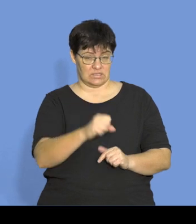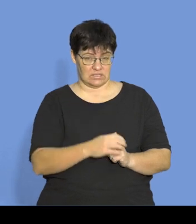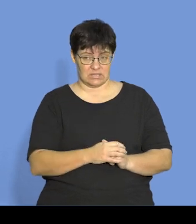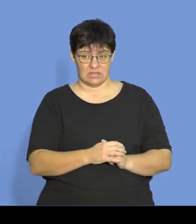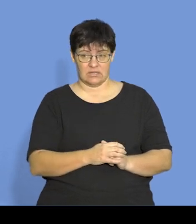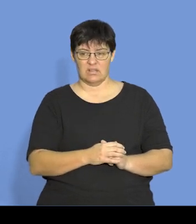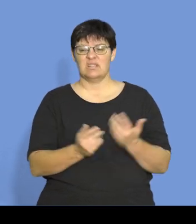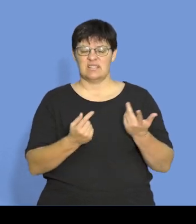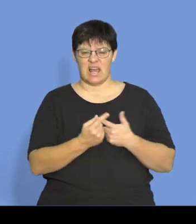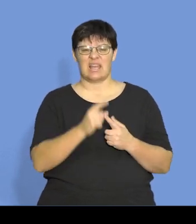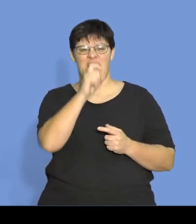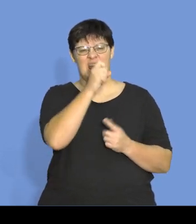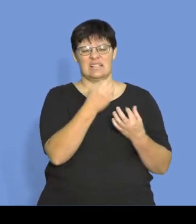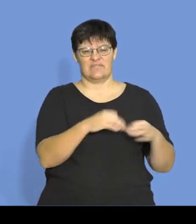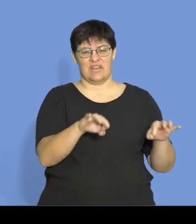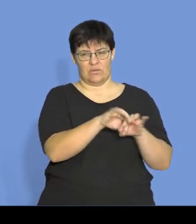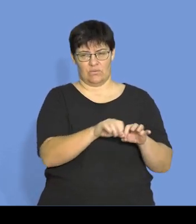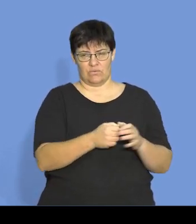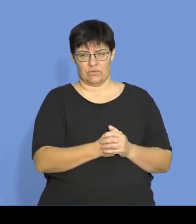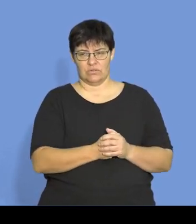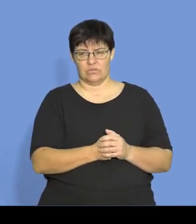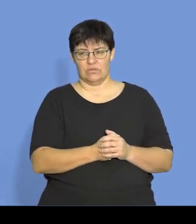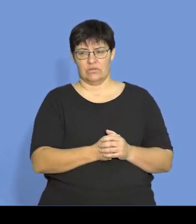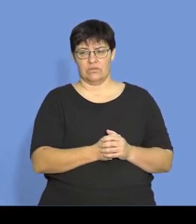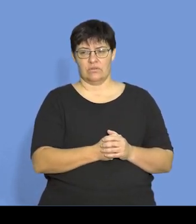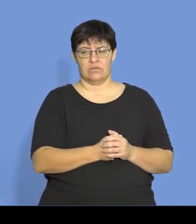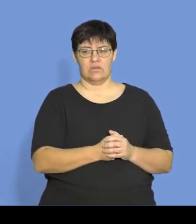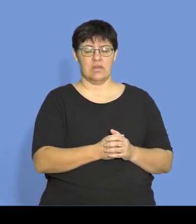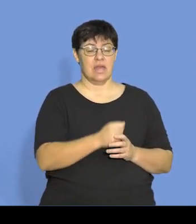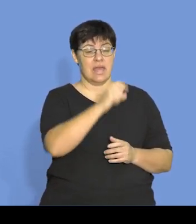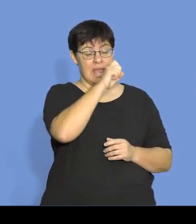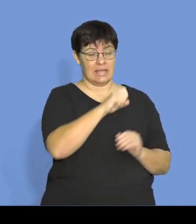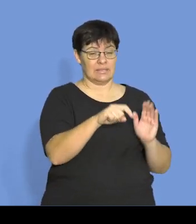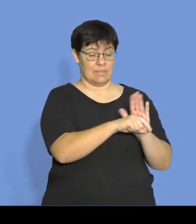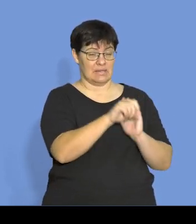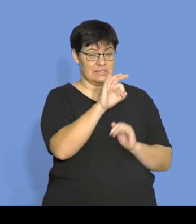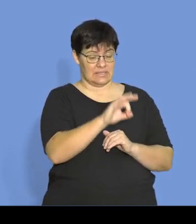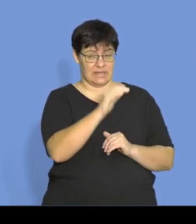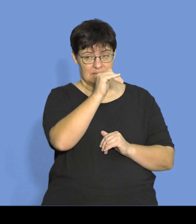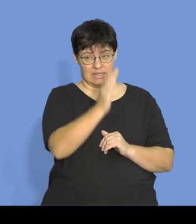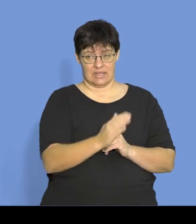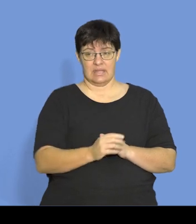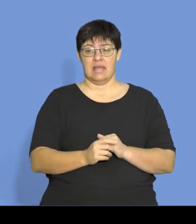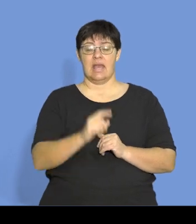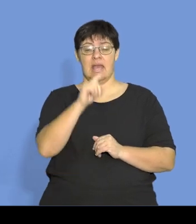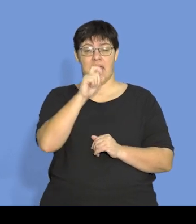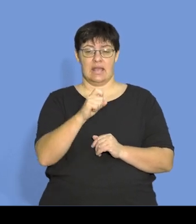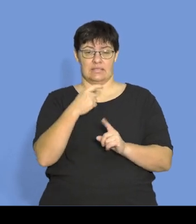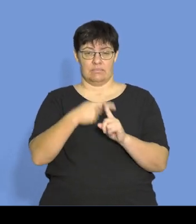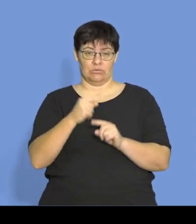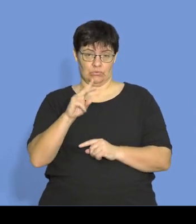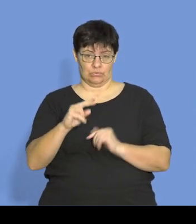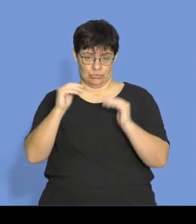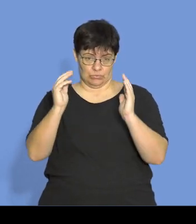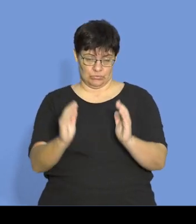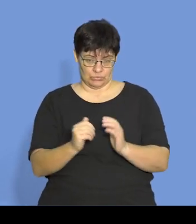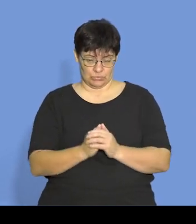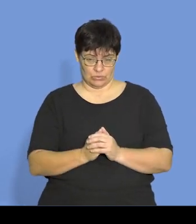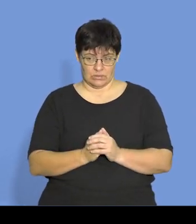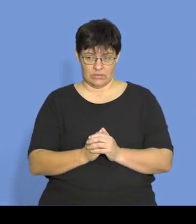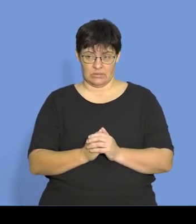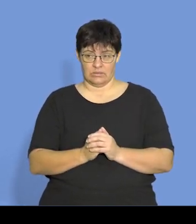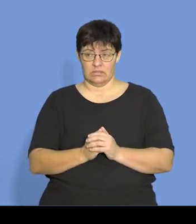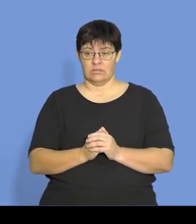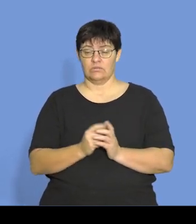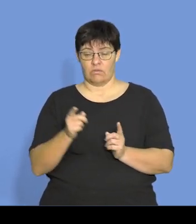the roots. The roots are like your x values. So this is minus 3 and x plus 2. So